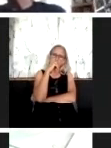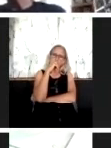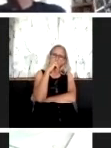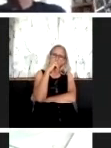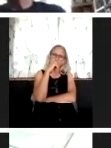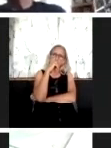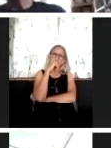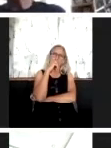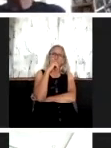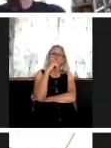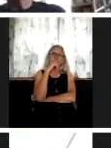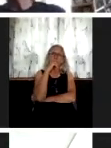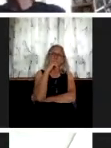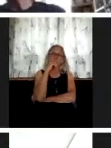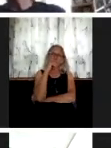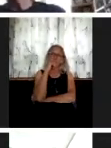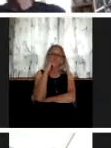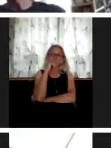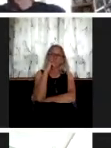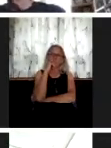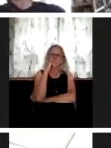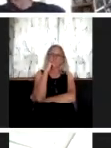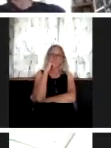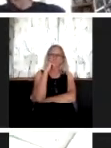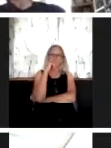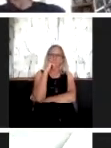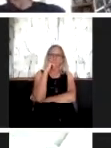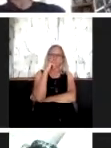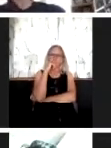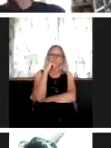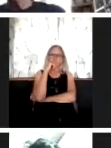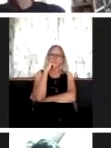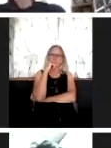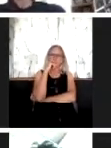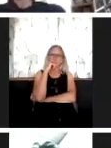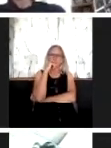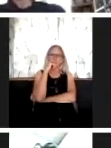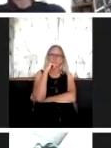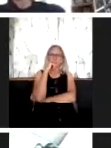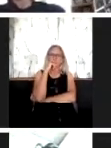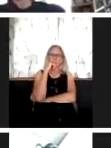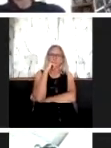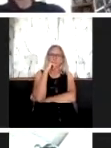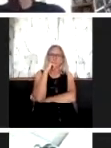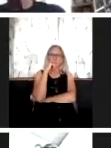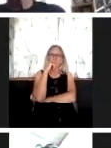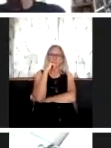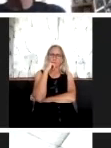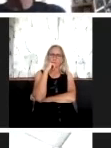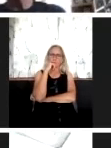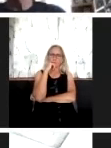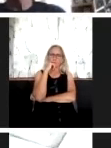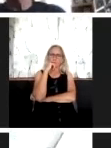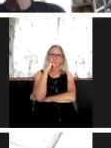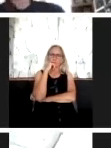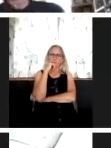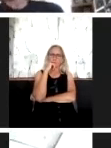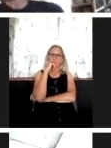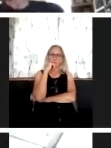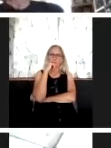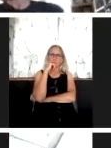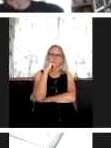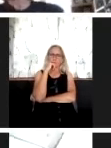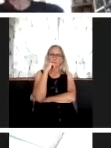And until the day before, Peter was living in lack. He couldn't catch any fish. But the moment he found Jesus, he